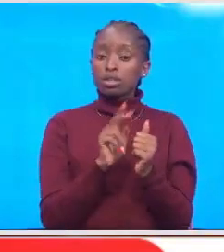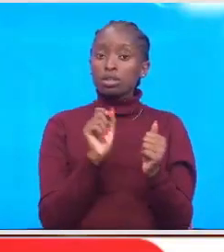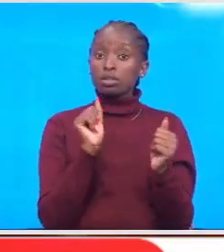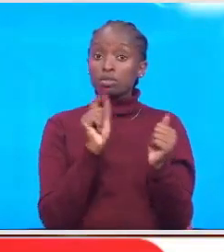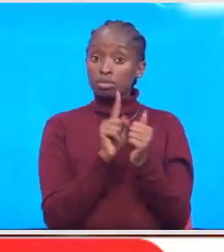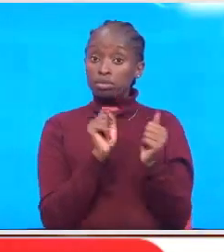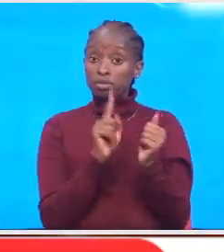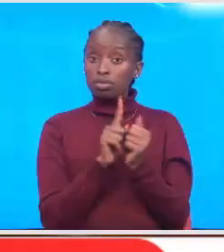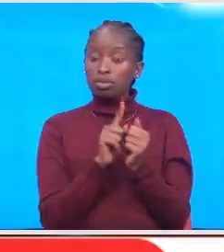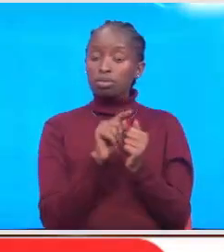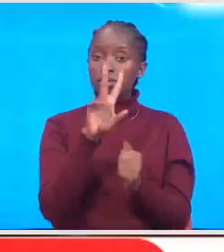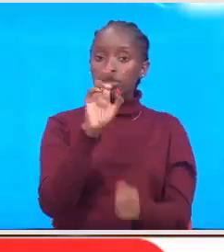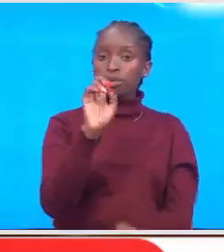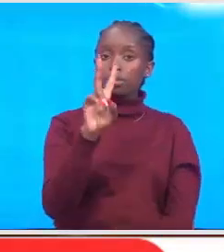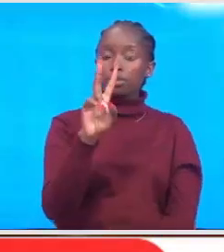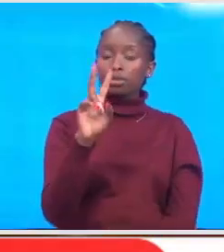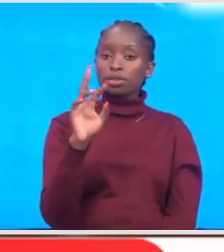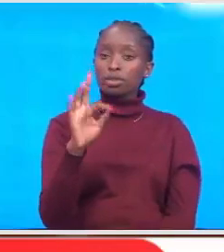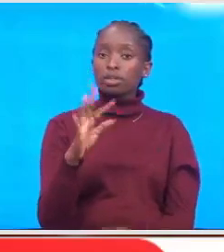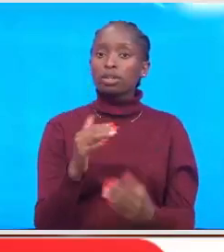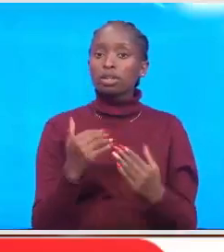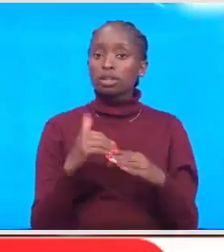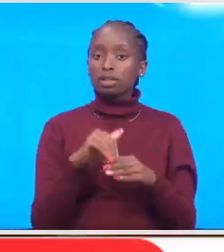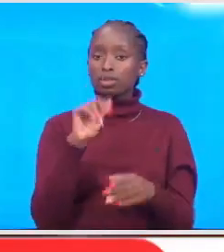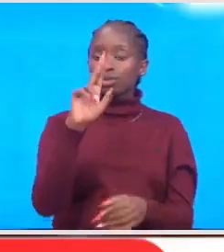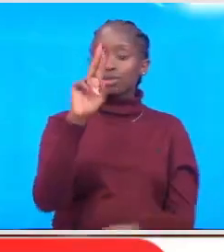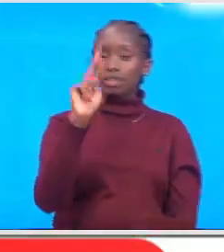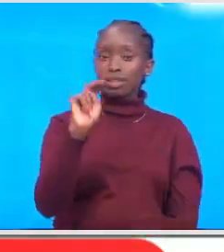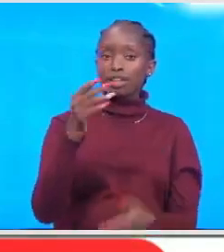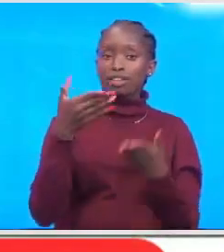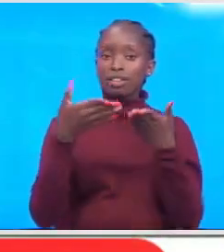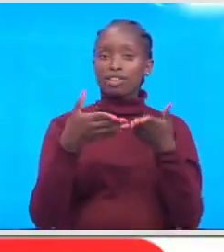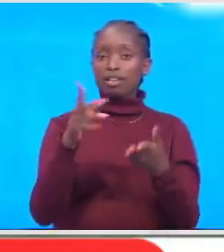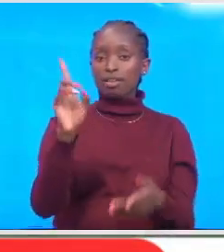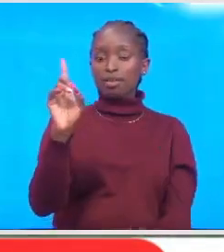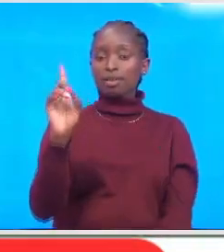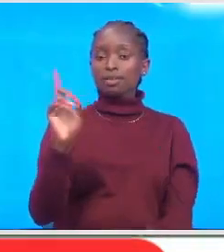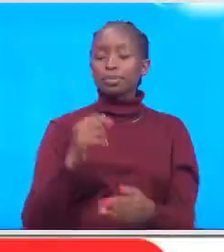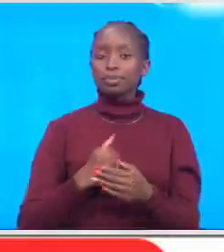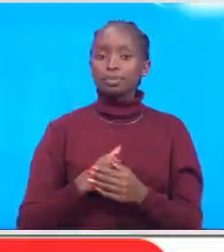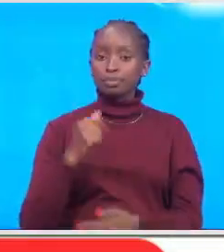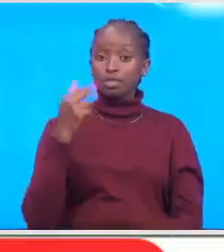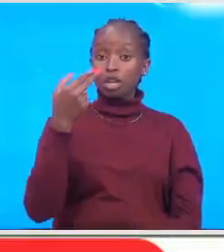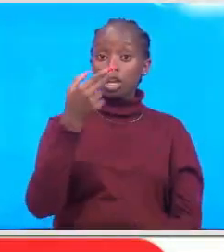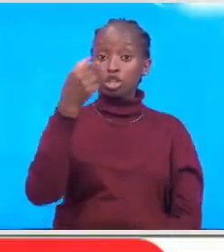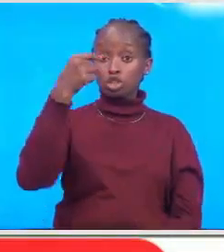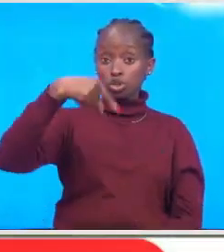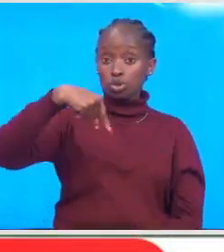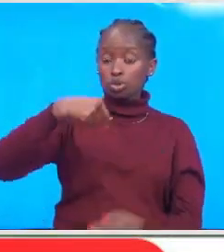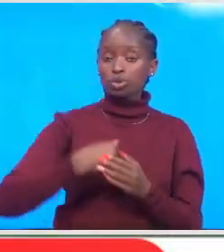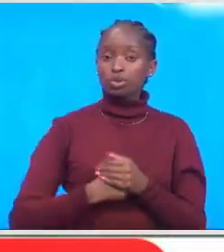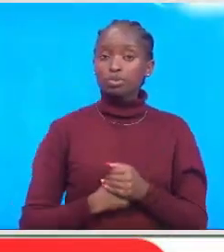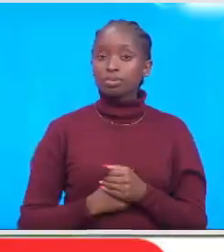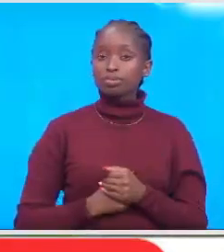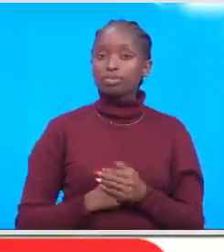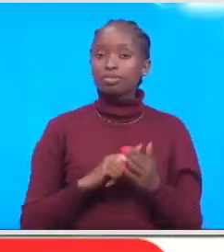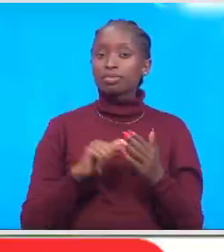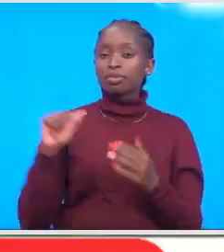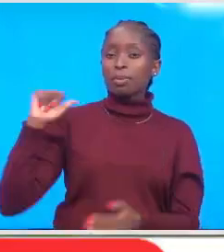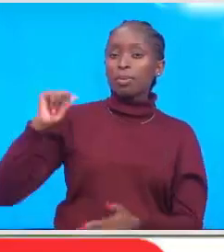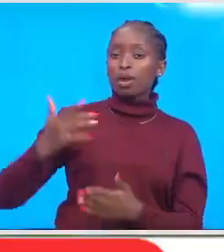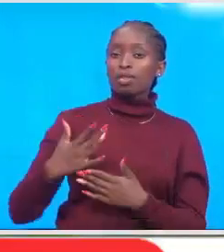Environment Programme headquarters in Nairobi. Now, this is important. It's not a political commitment. It's